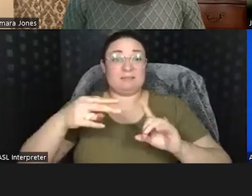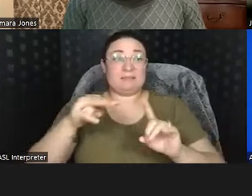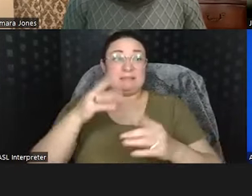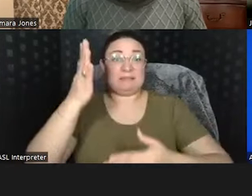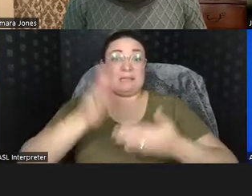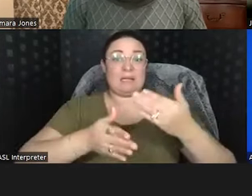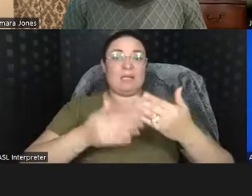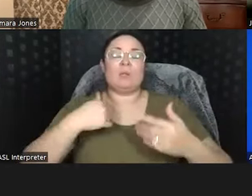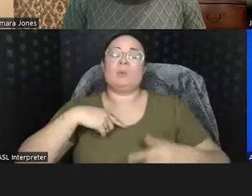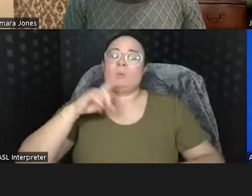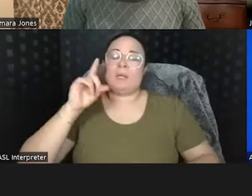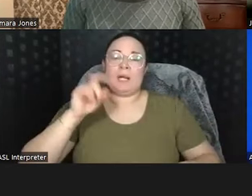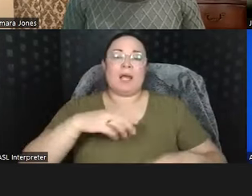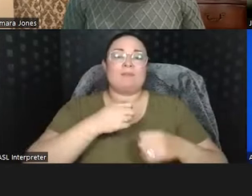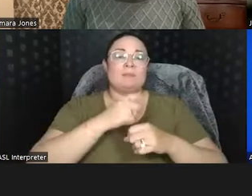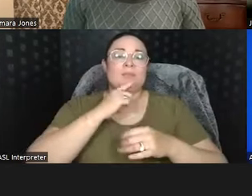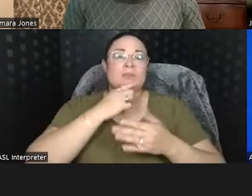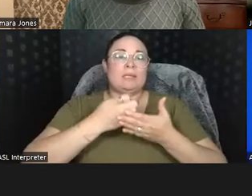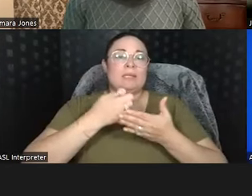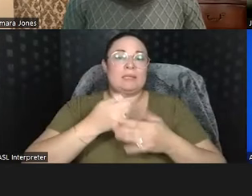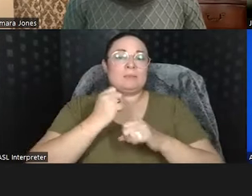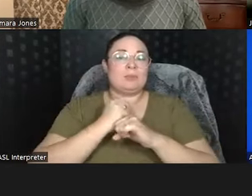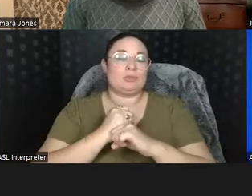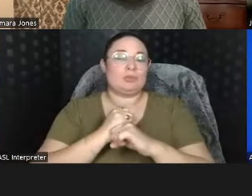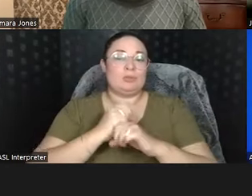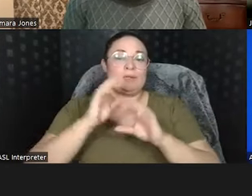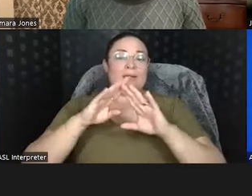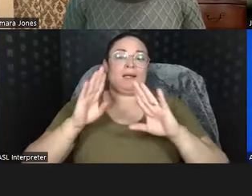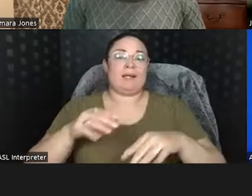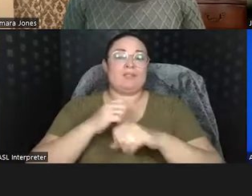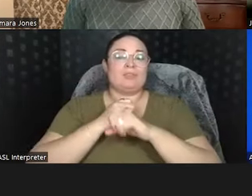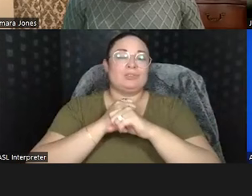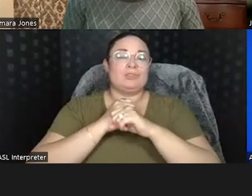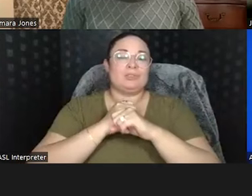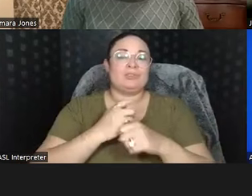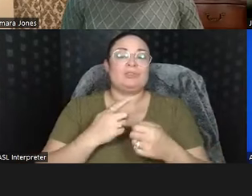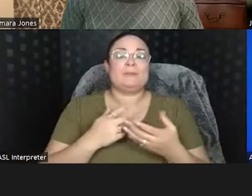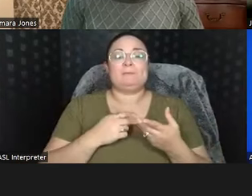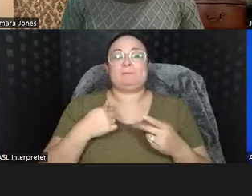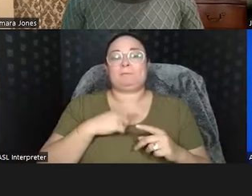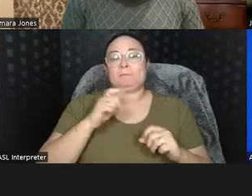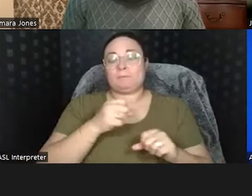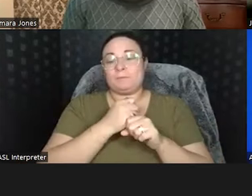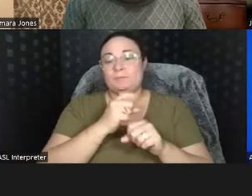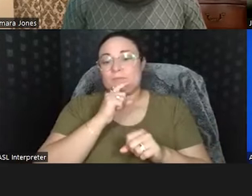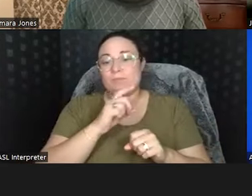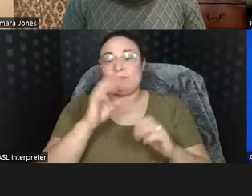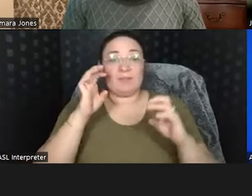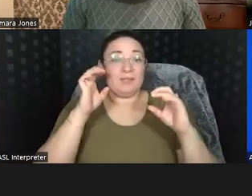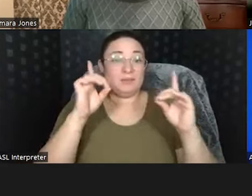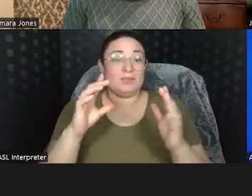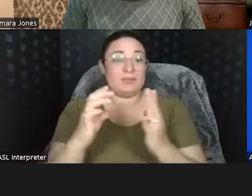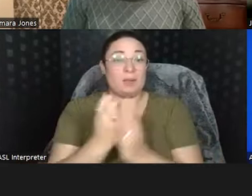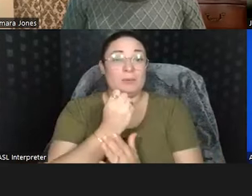ensure economic security, we have to ensure housing security, we have to ensure educational